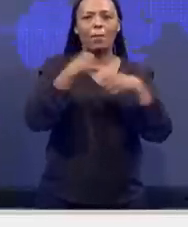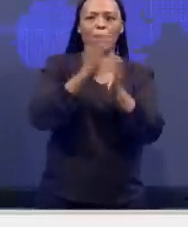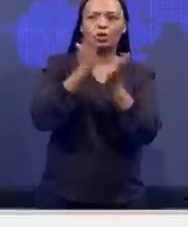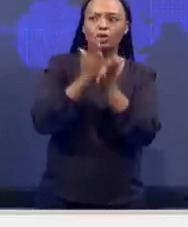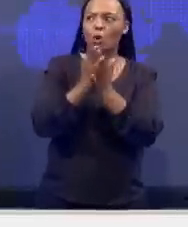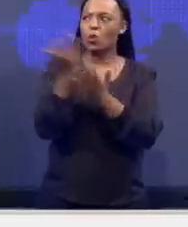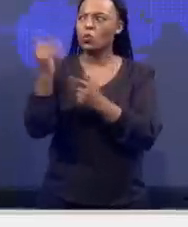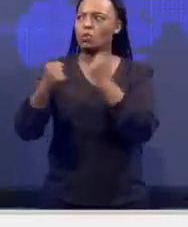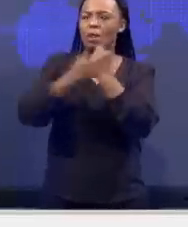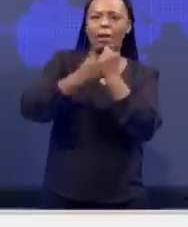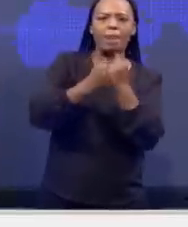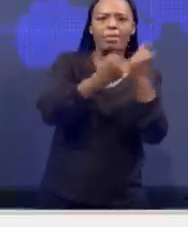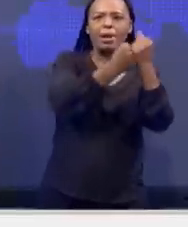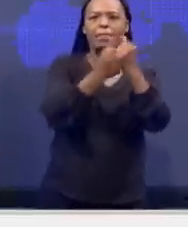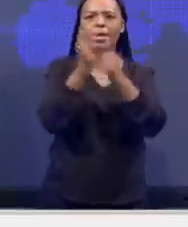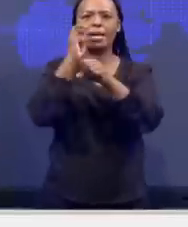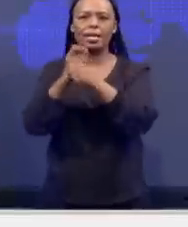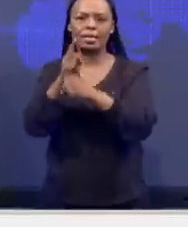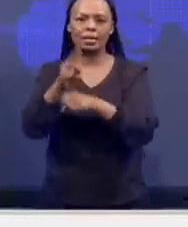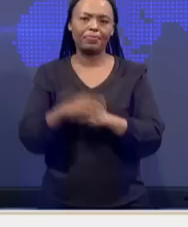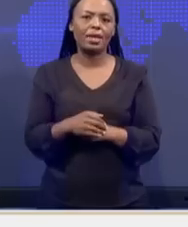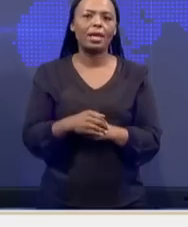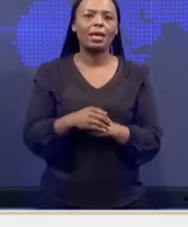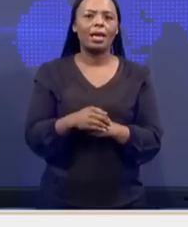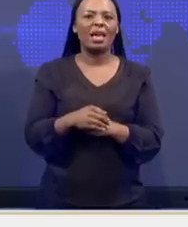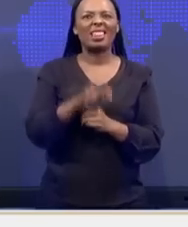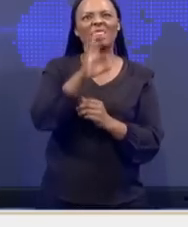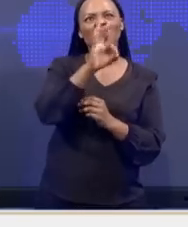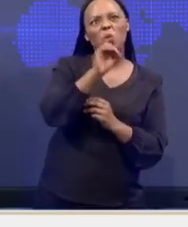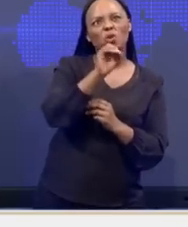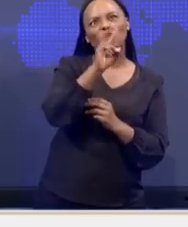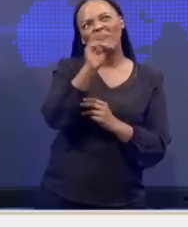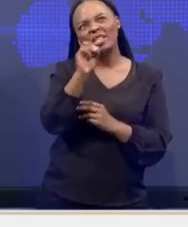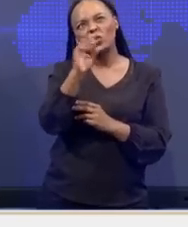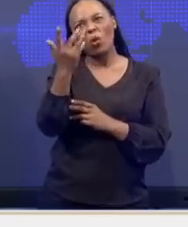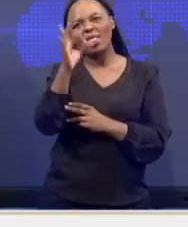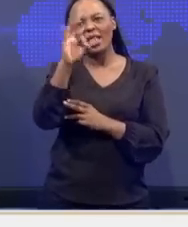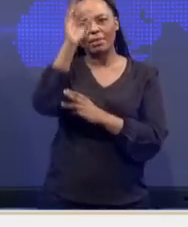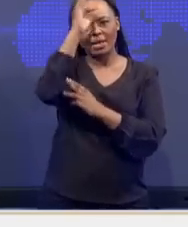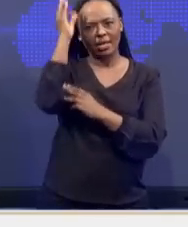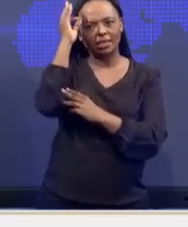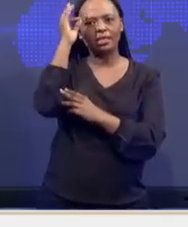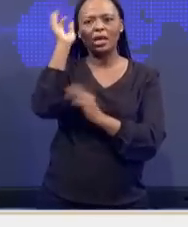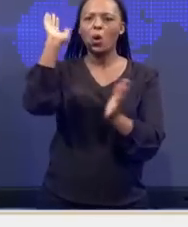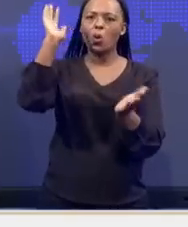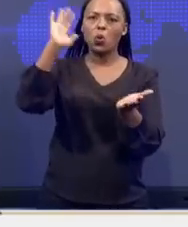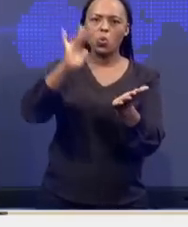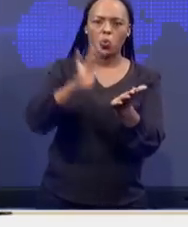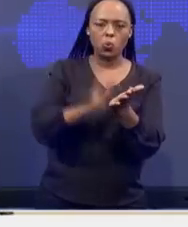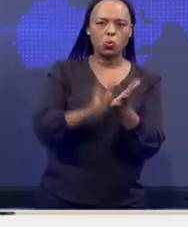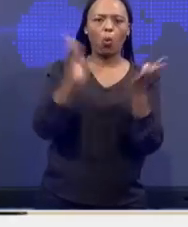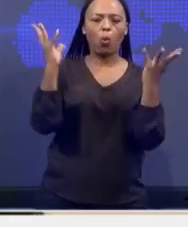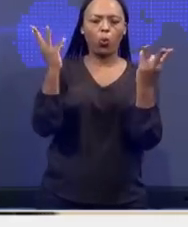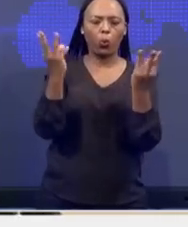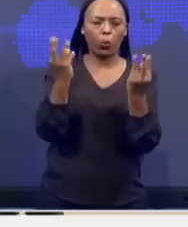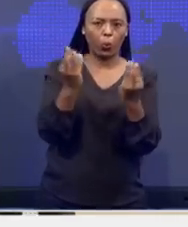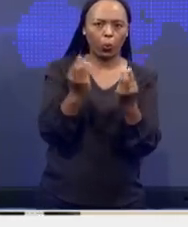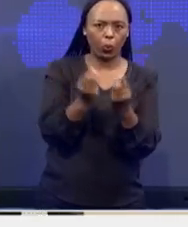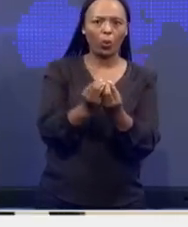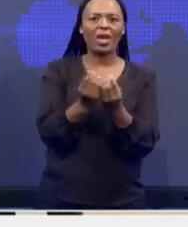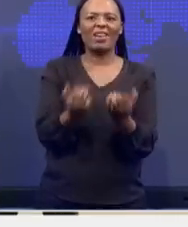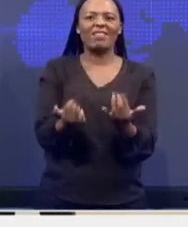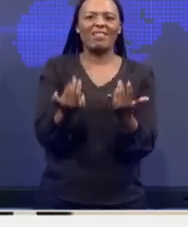backup. In about 20 minutes or 30, already we had contained fire. But what was also interesting is